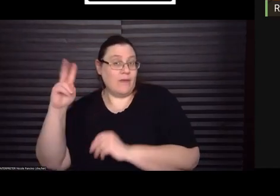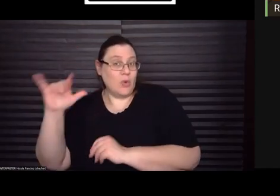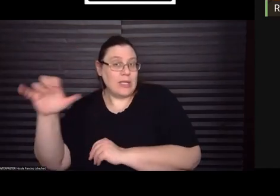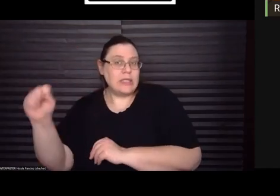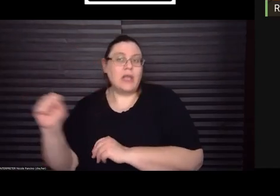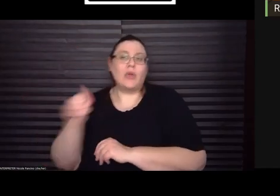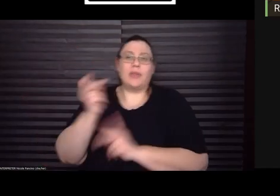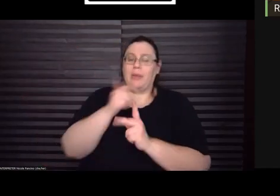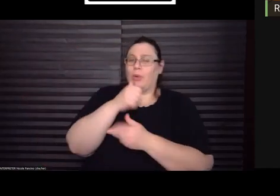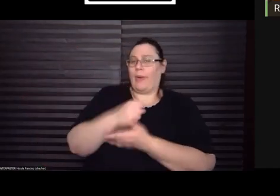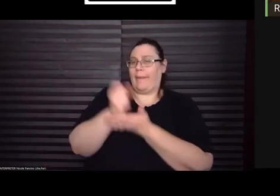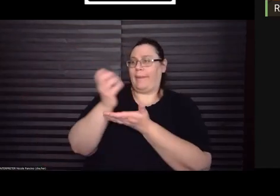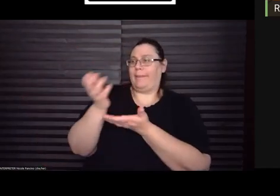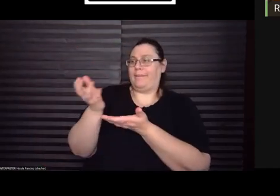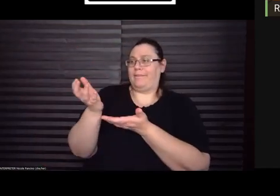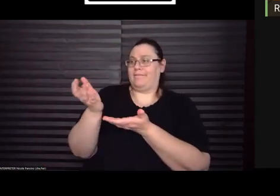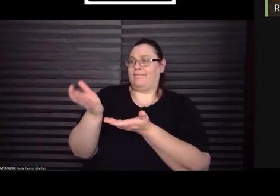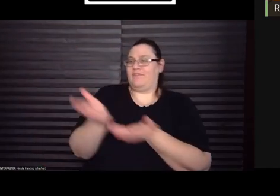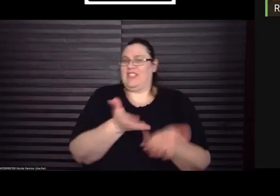facilitate,